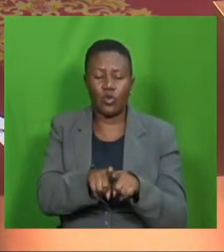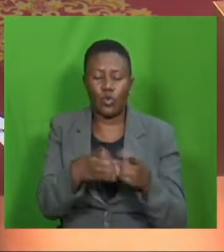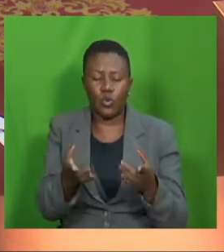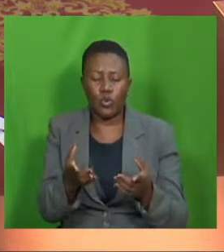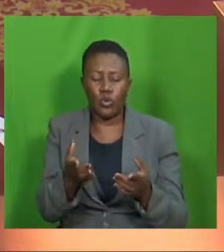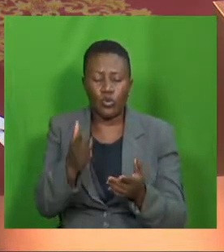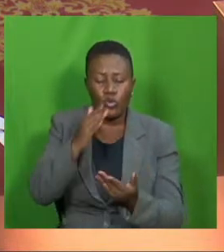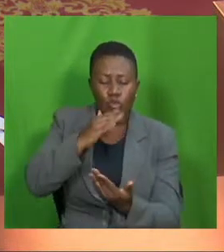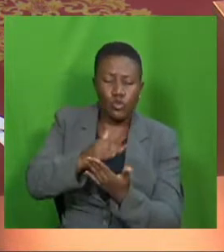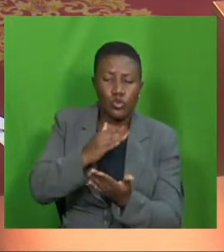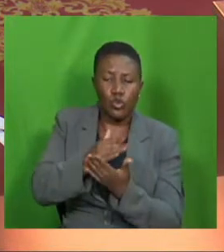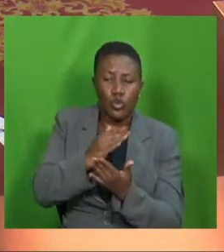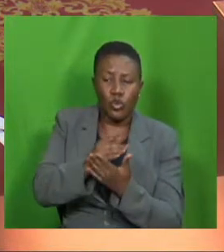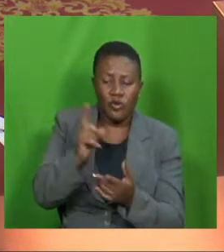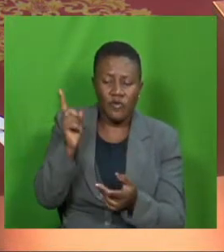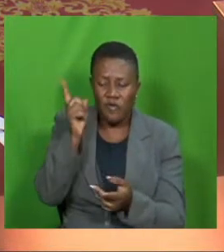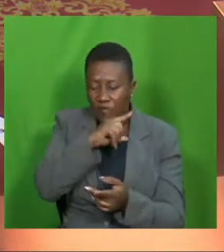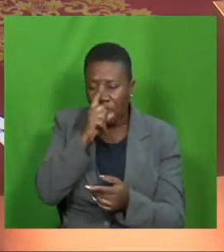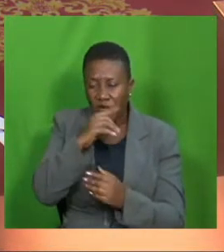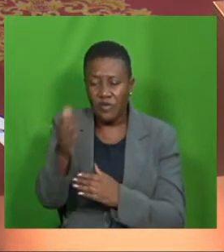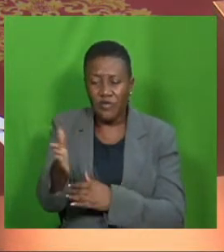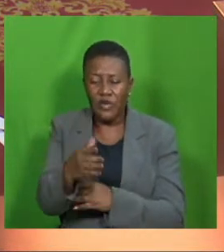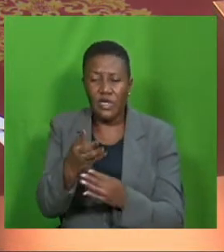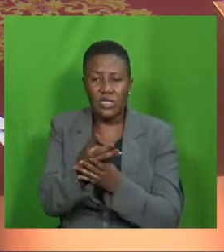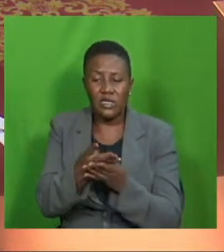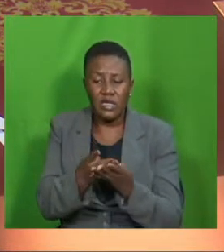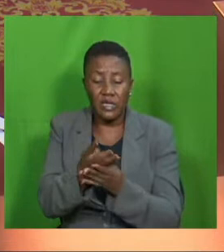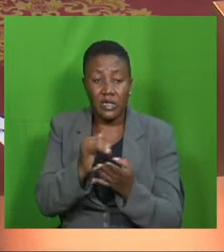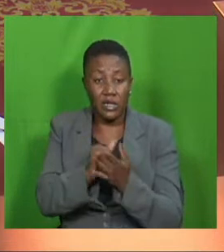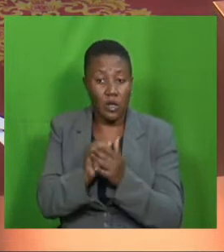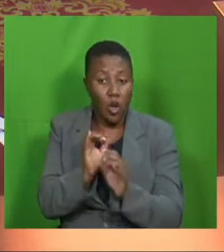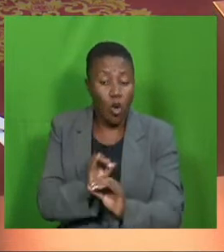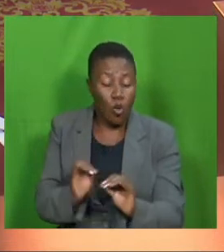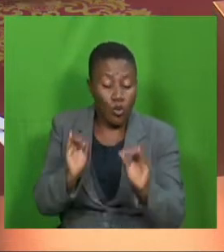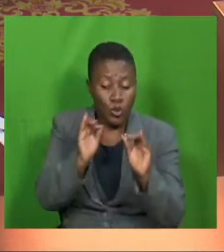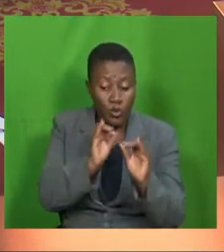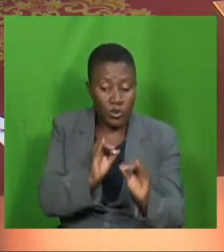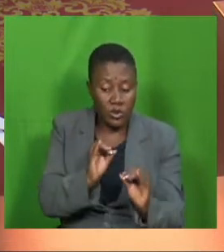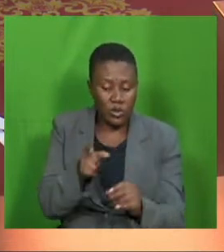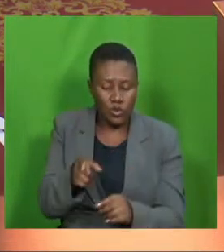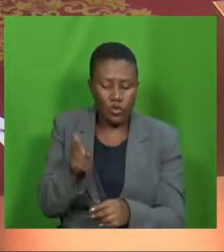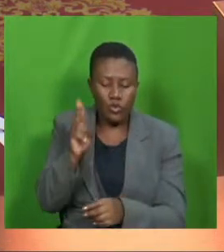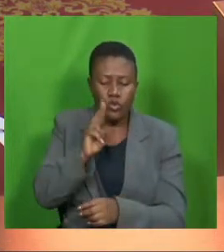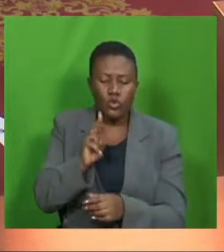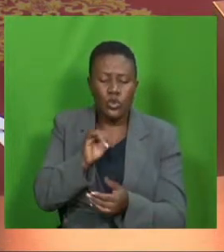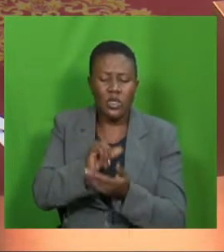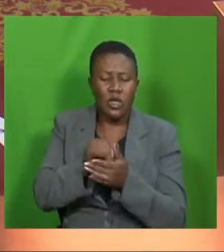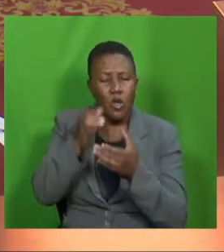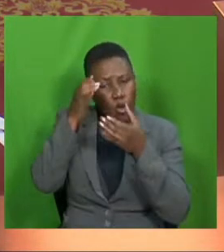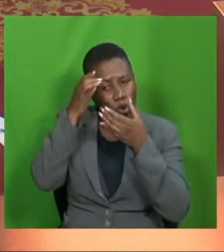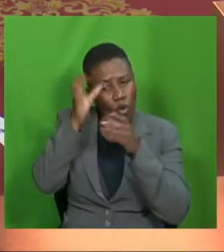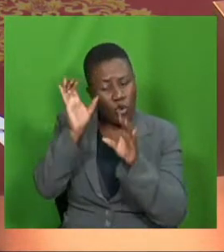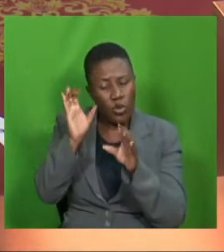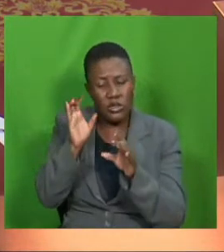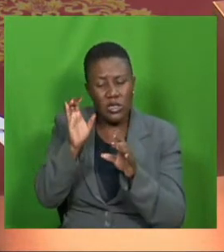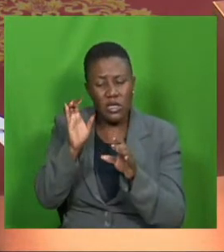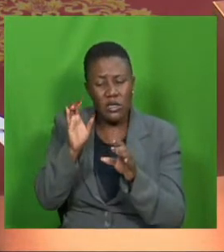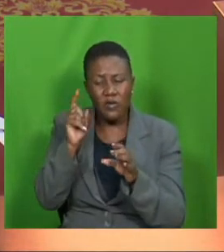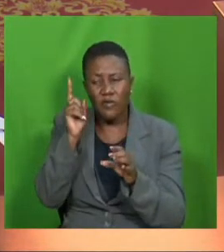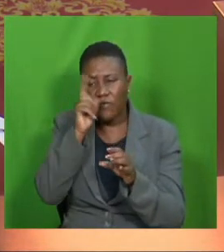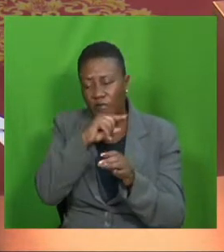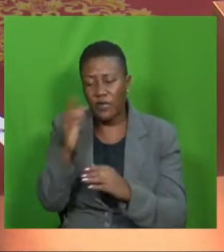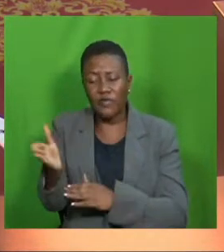illegal fishing nets, which has been observed to be a major cause of illegal fishing in the